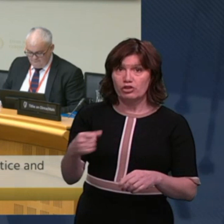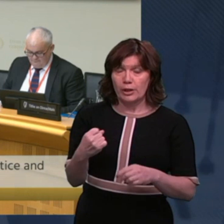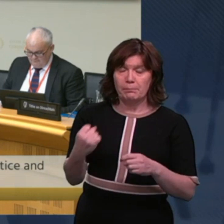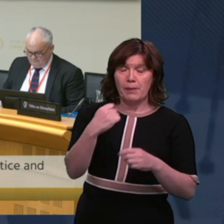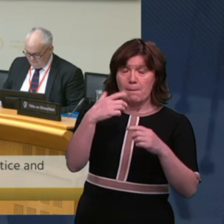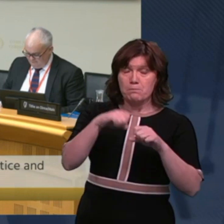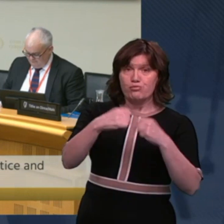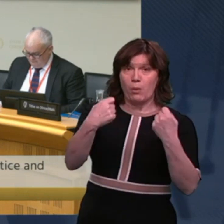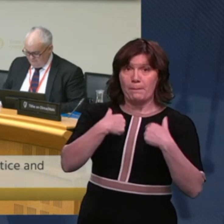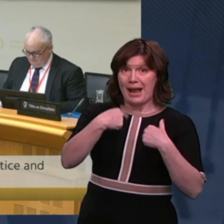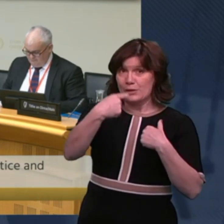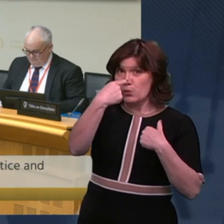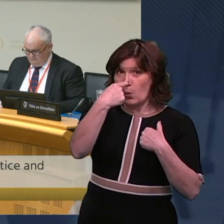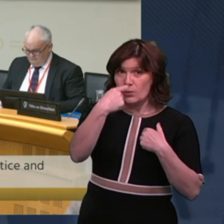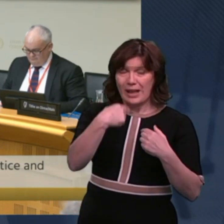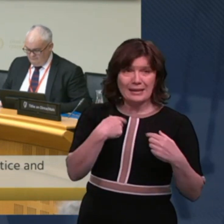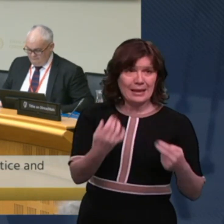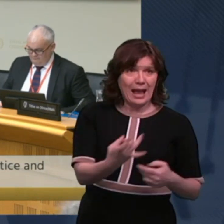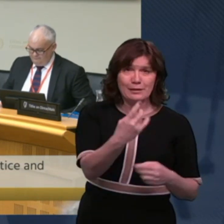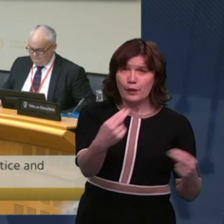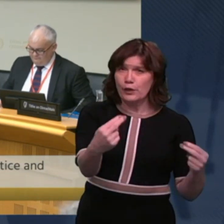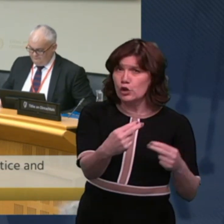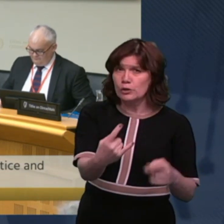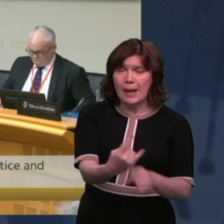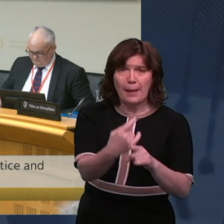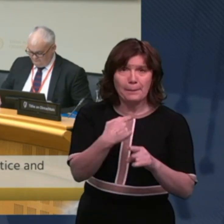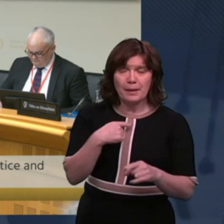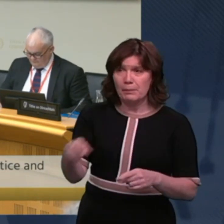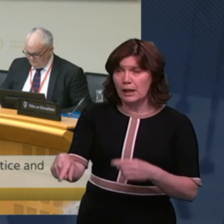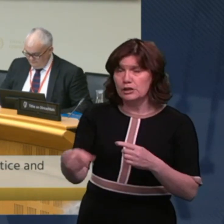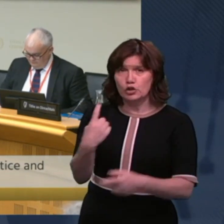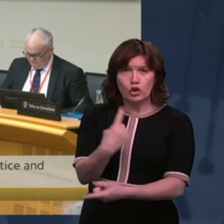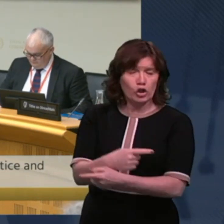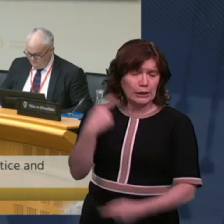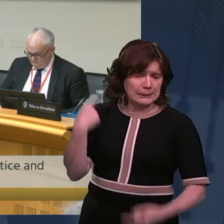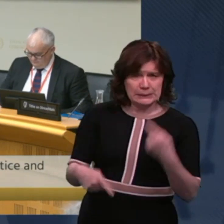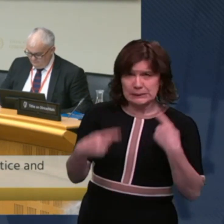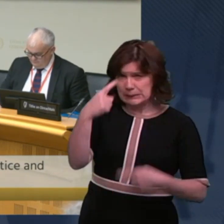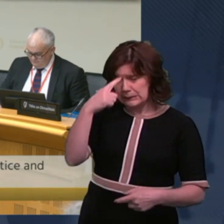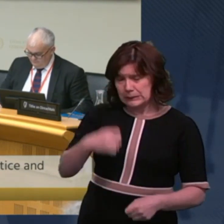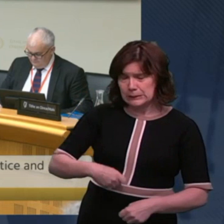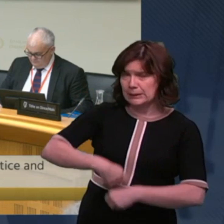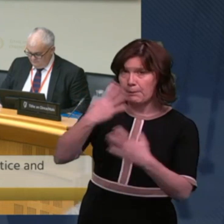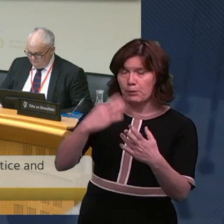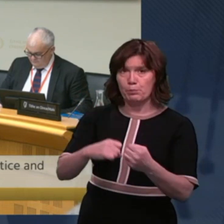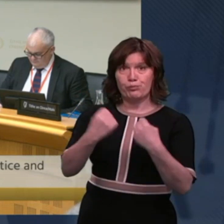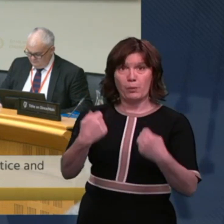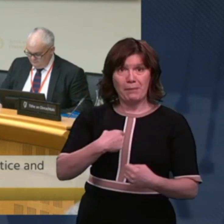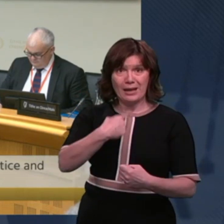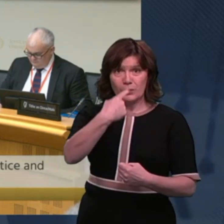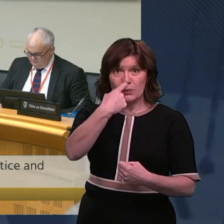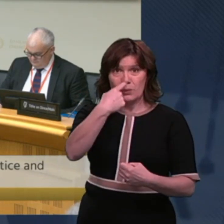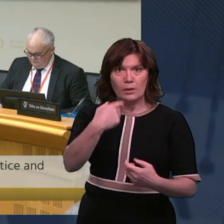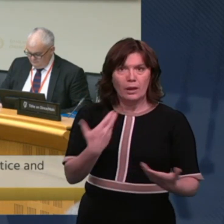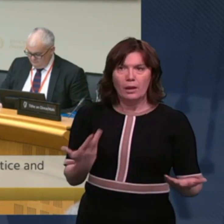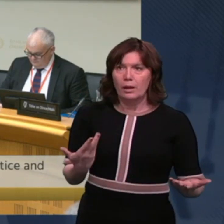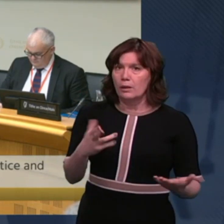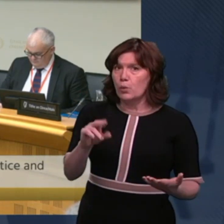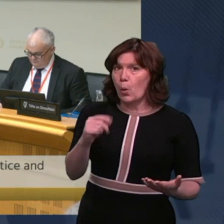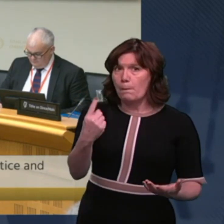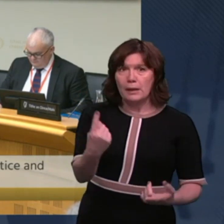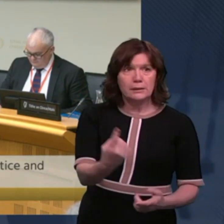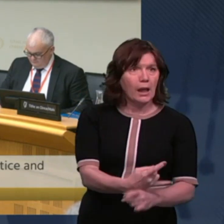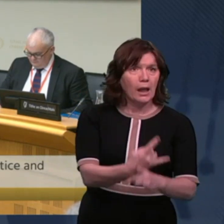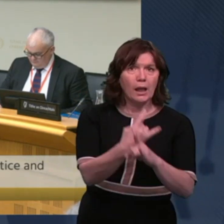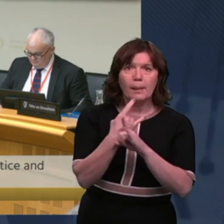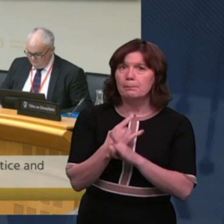nurse asking for help because of the tantrums that she would throw. And there was nobody. There was nobody coming back to help